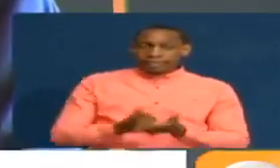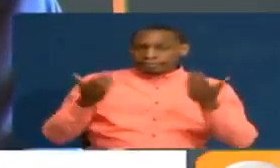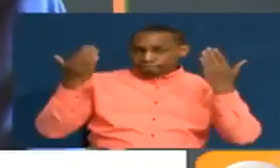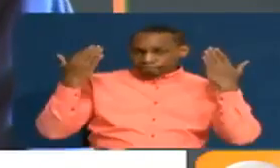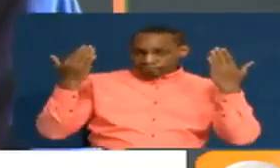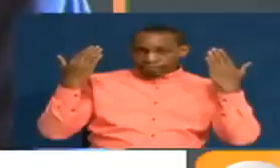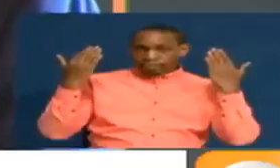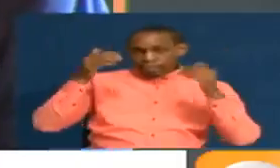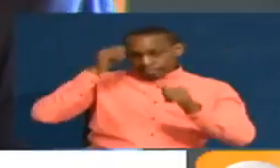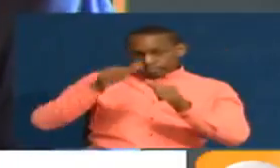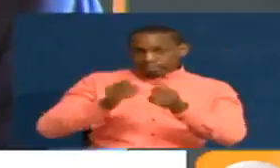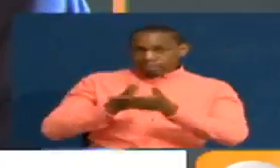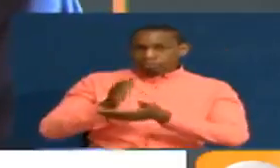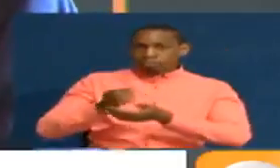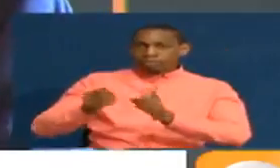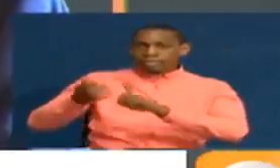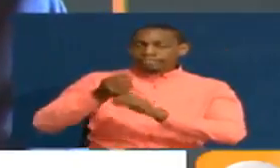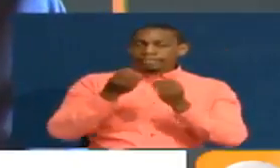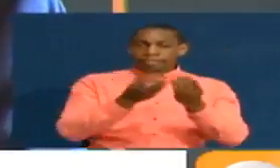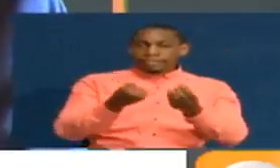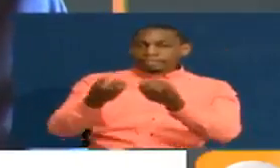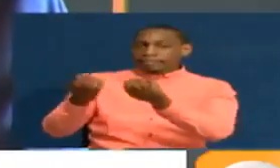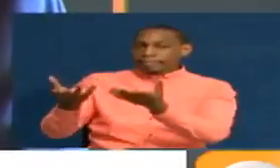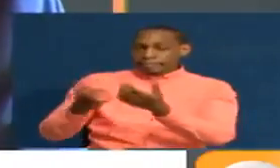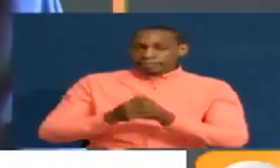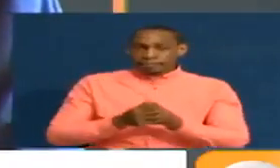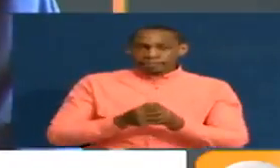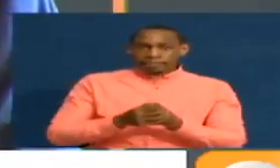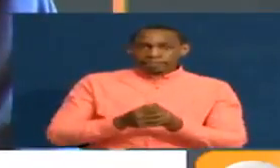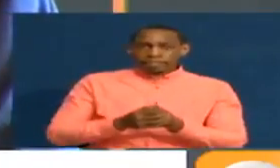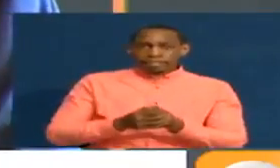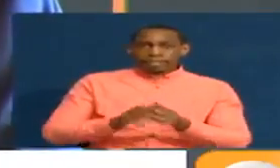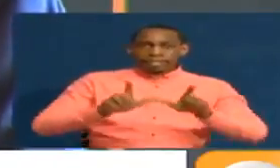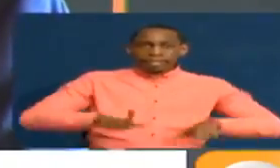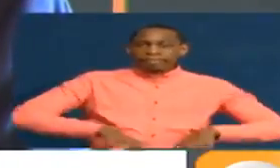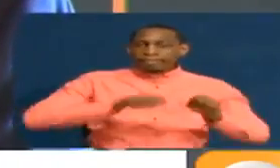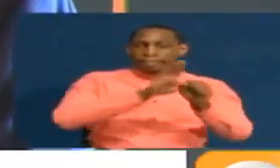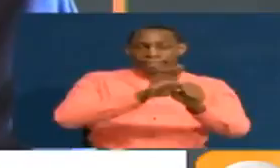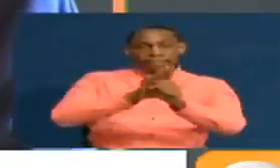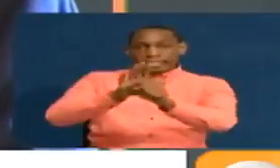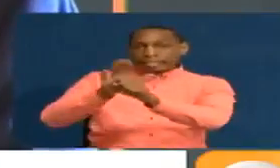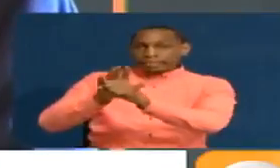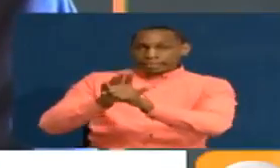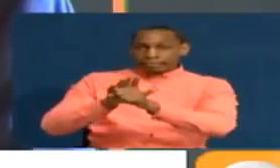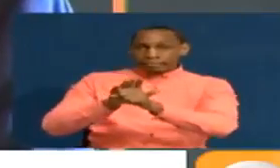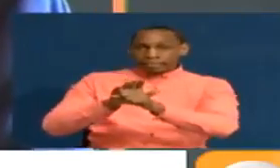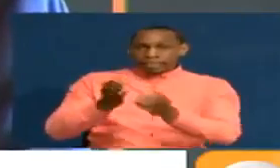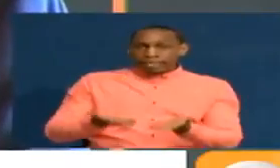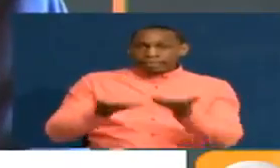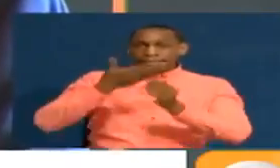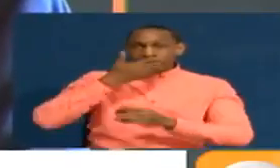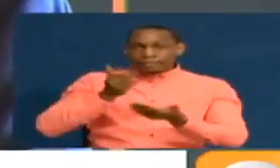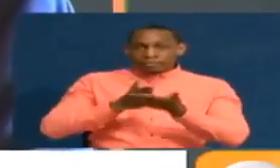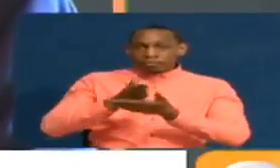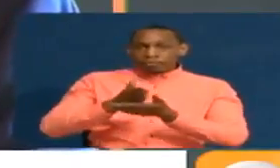immortalized through his many achievements, the many millions of lives made better by his